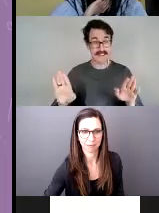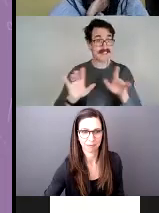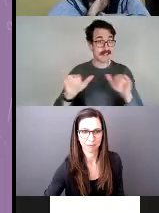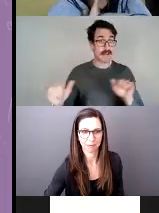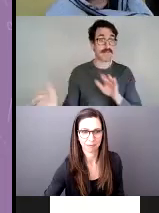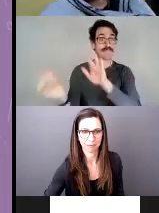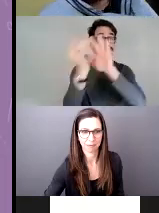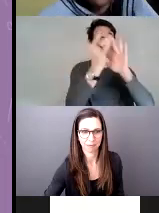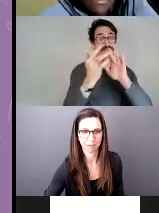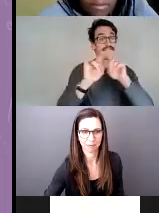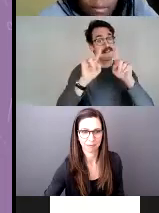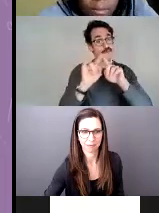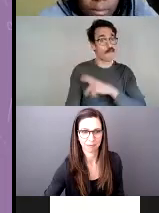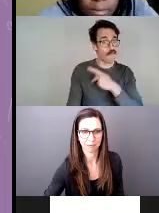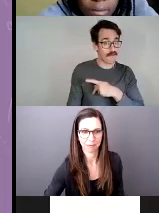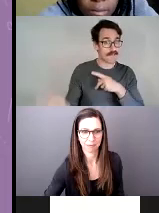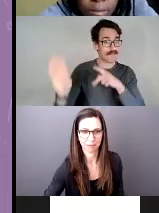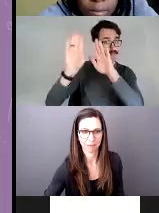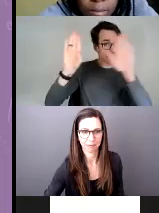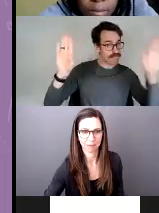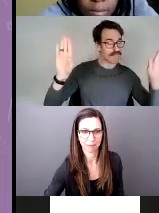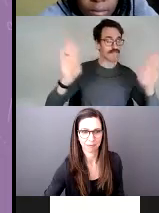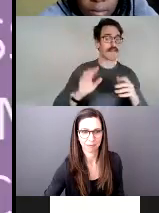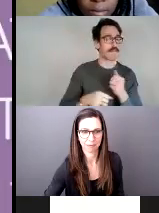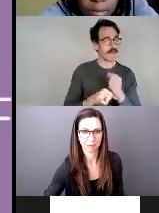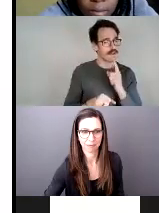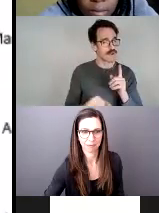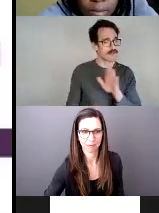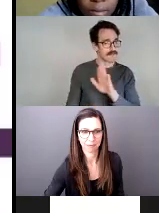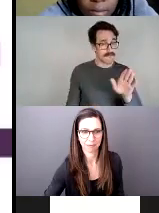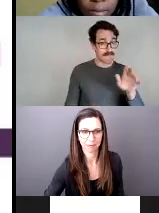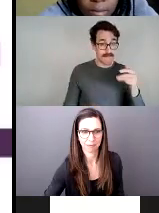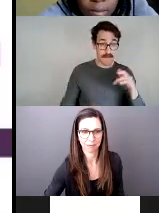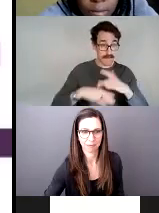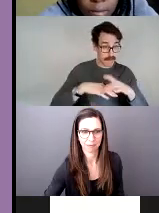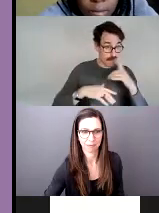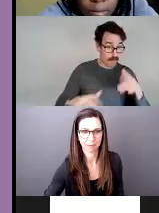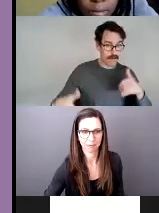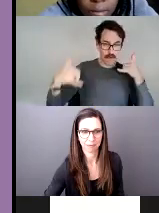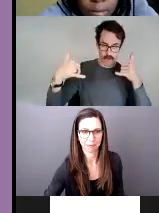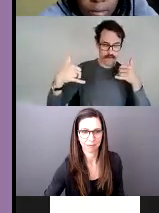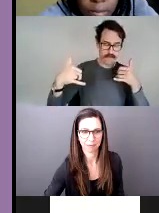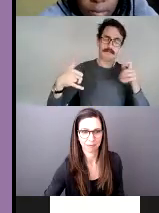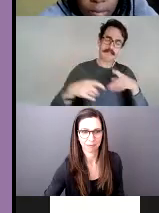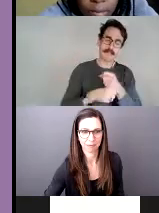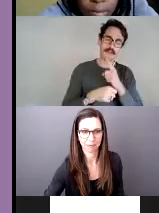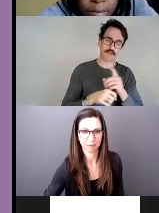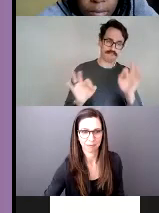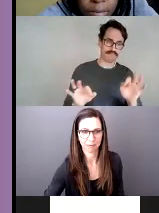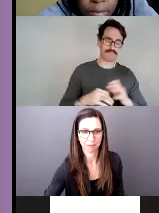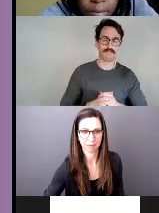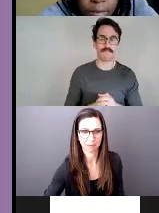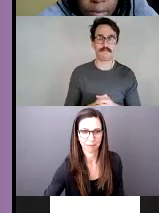other provinces as well to ensure that we can take those calls. So when we look at